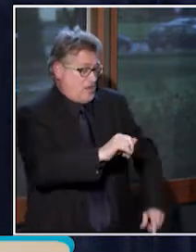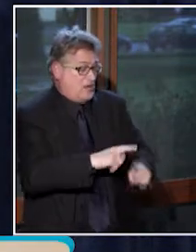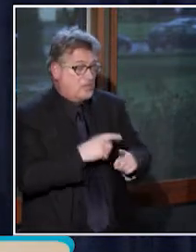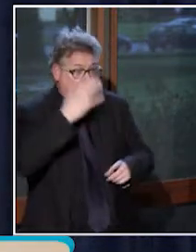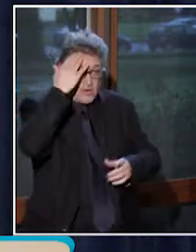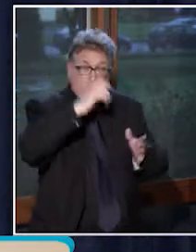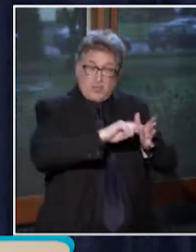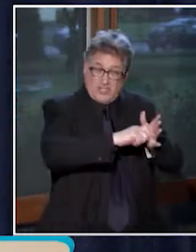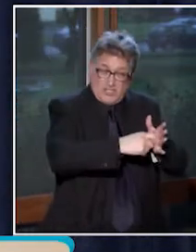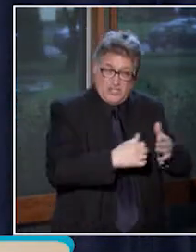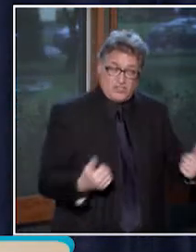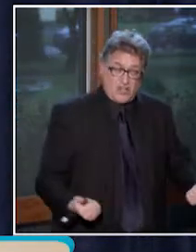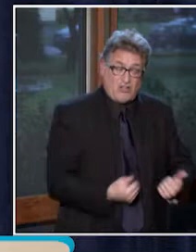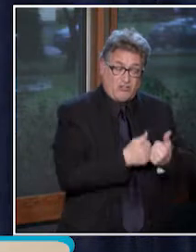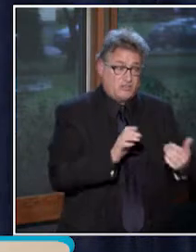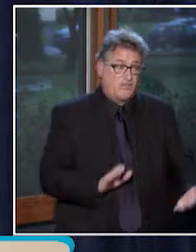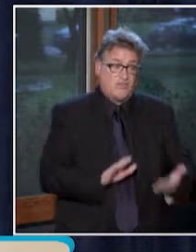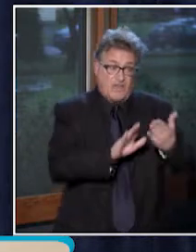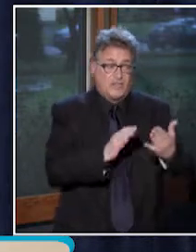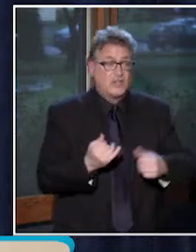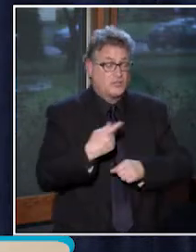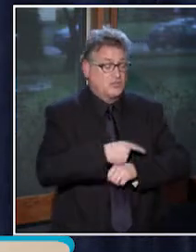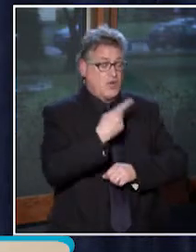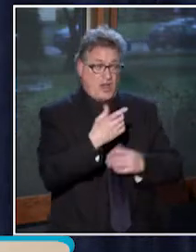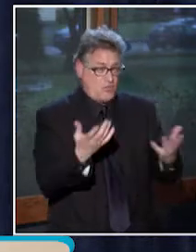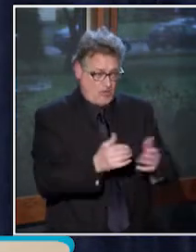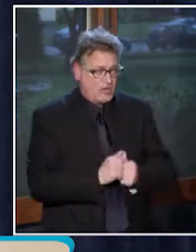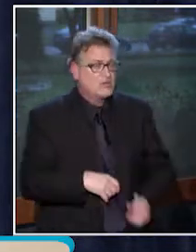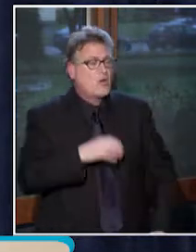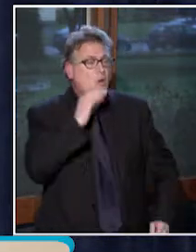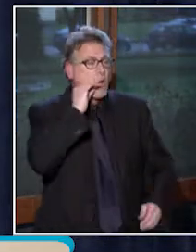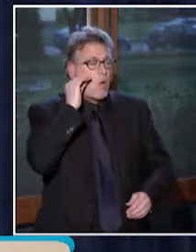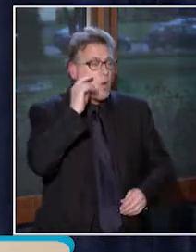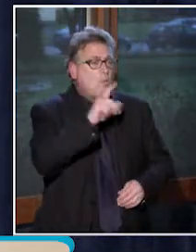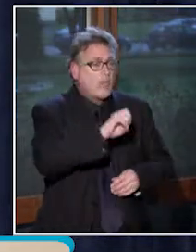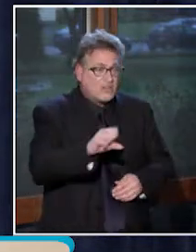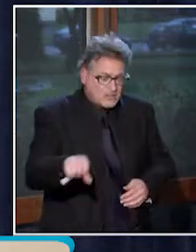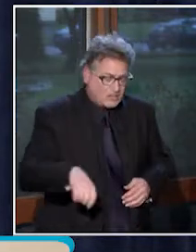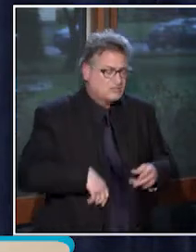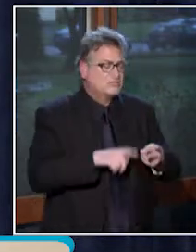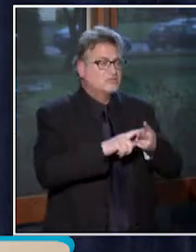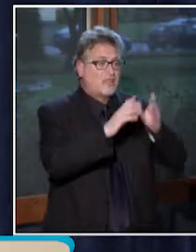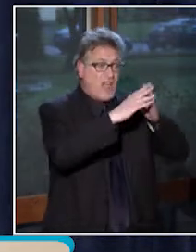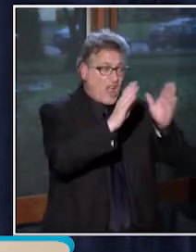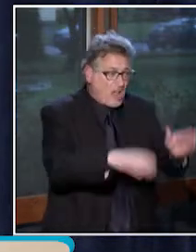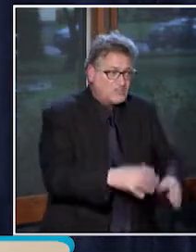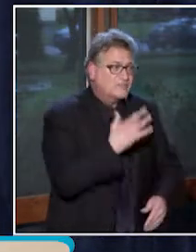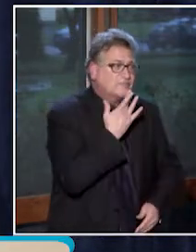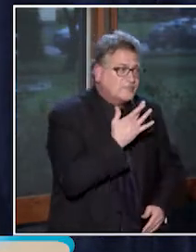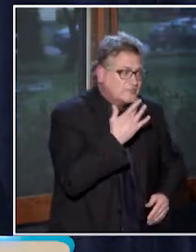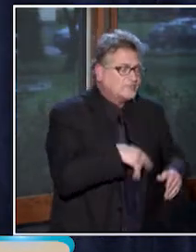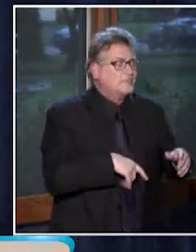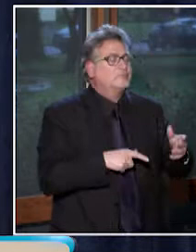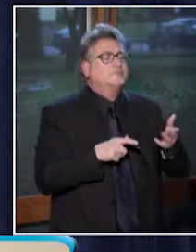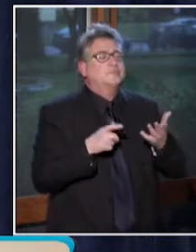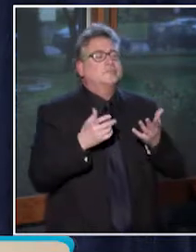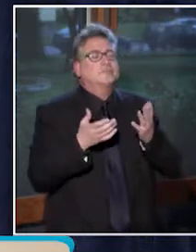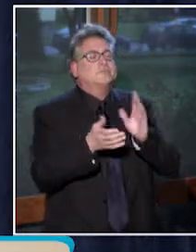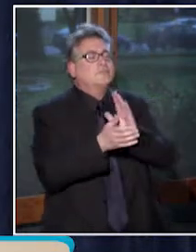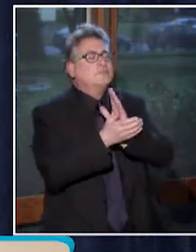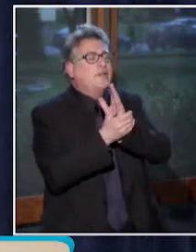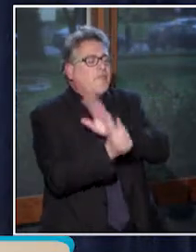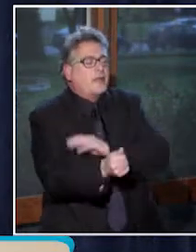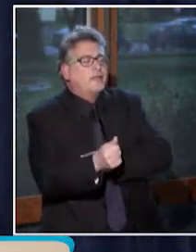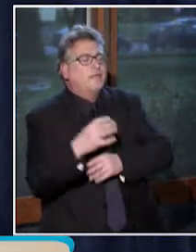key challenges are facing us today. Homelessness, housing, having an effective and accountable police